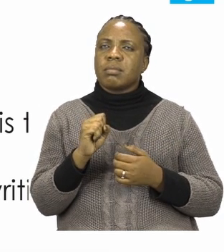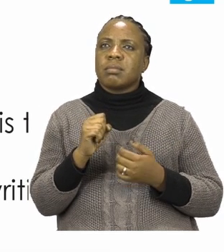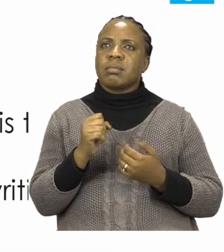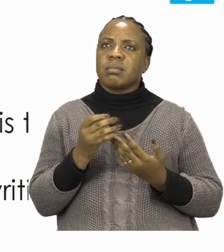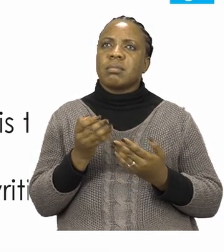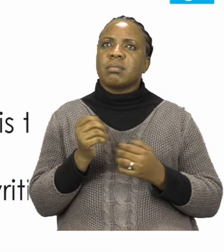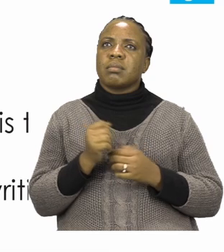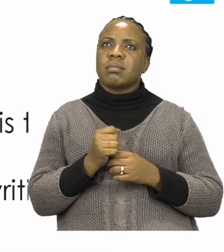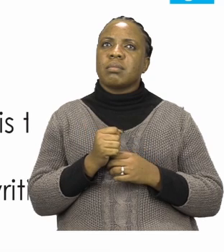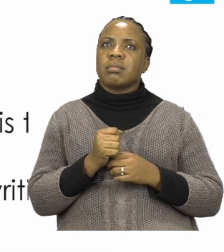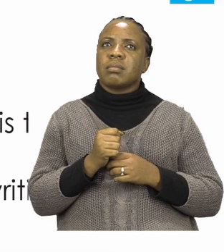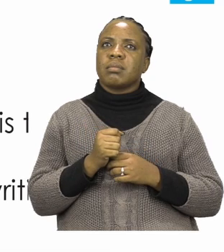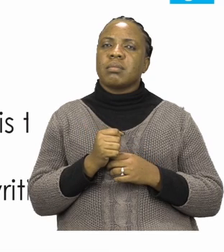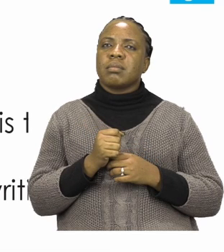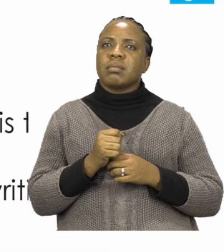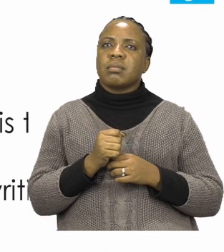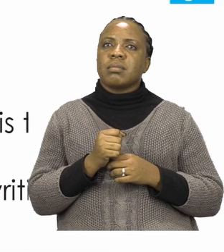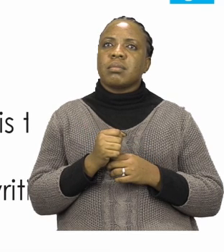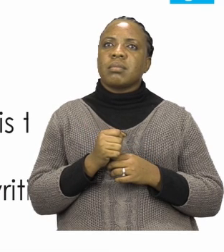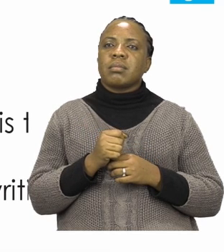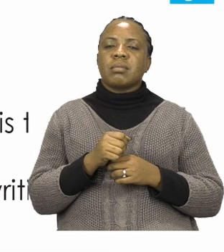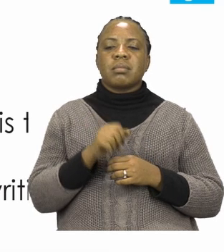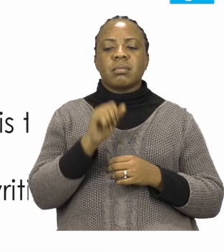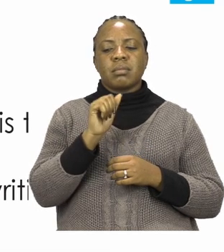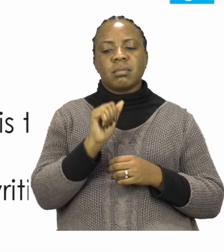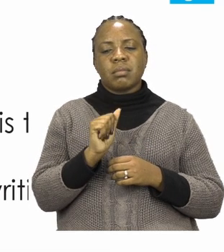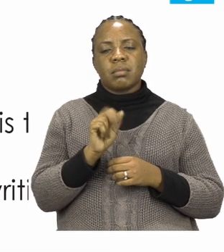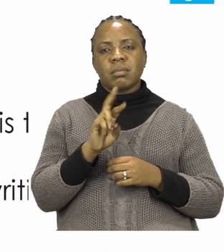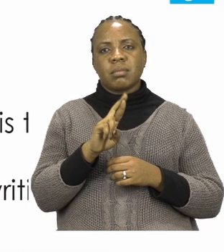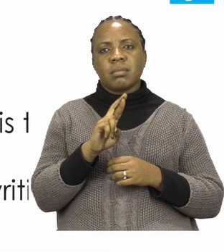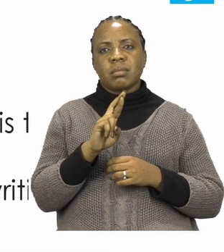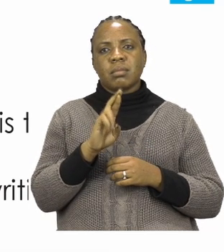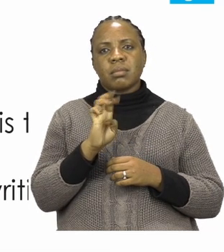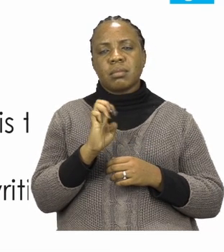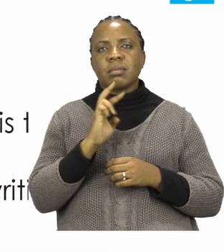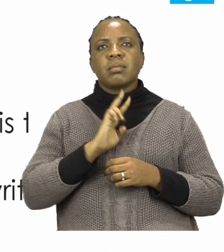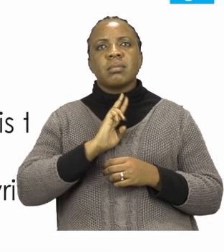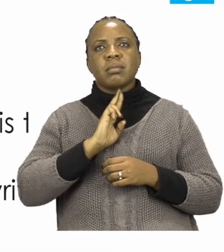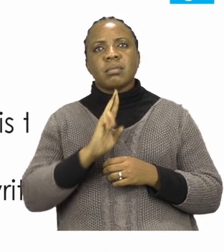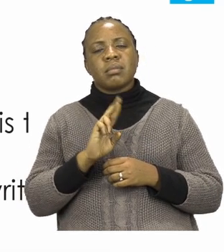Or Frank and Charles are writing?